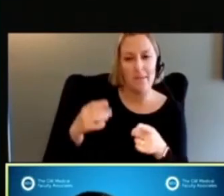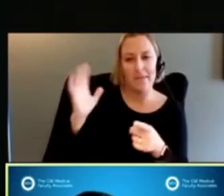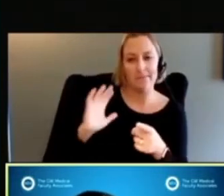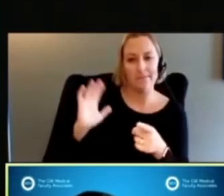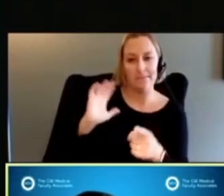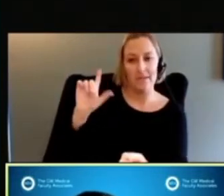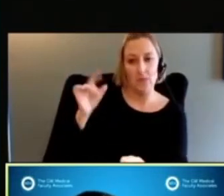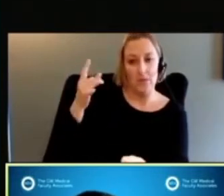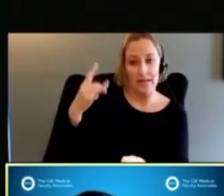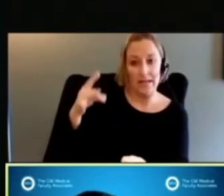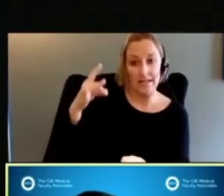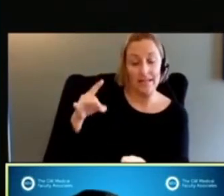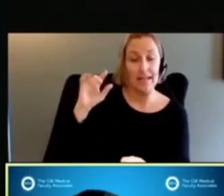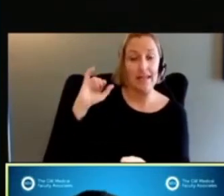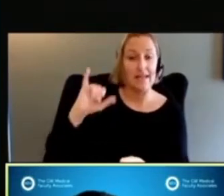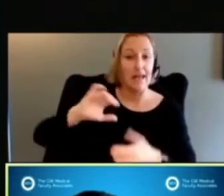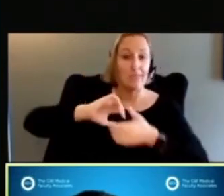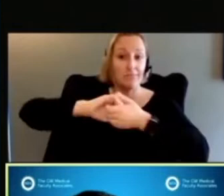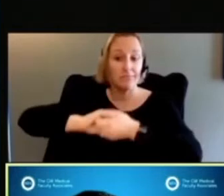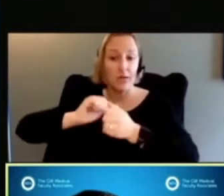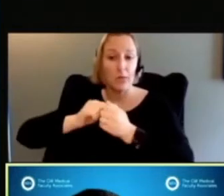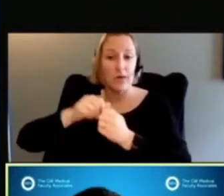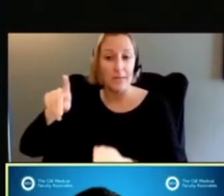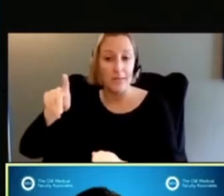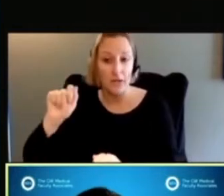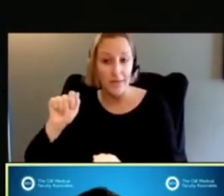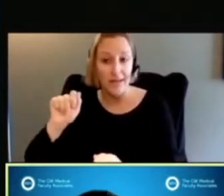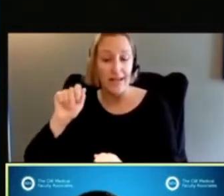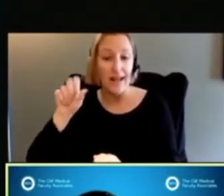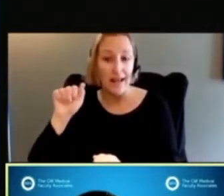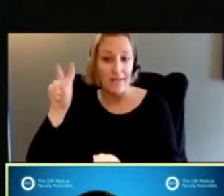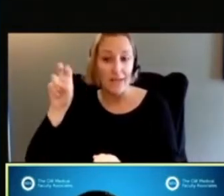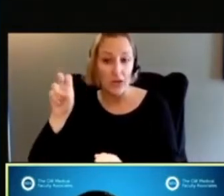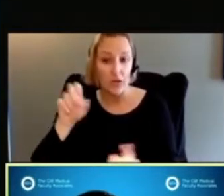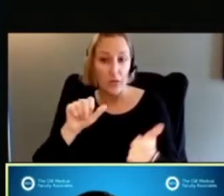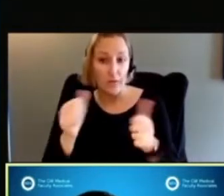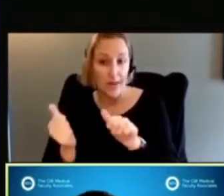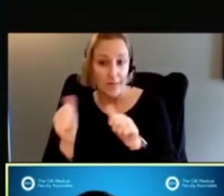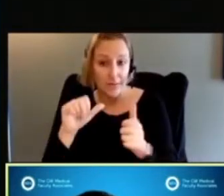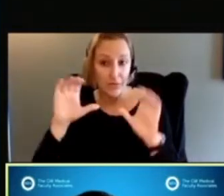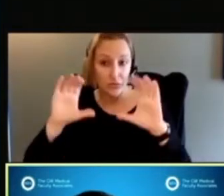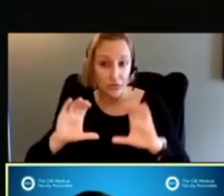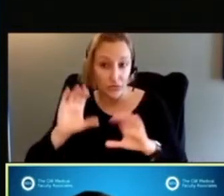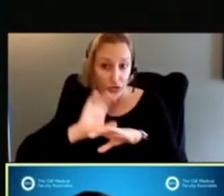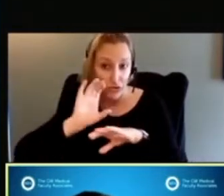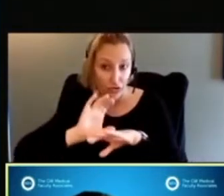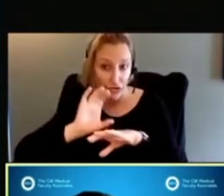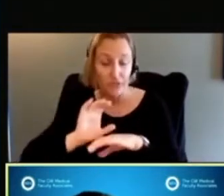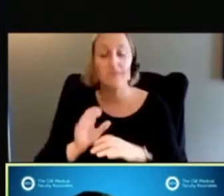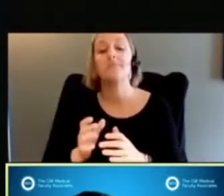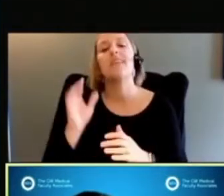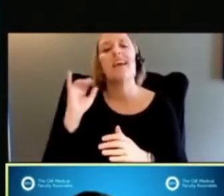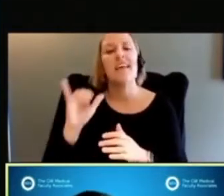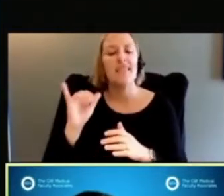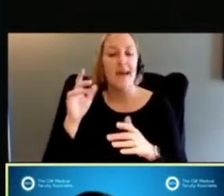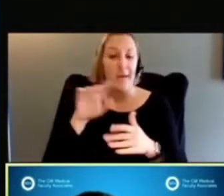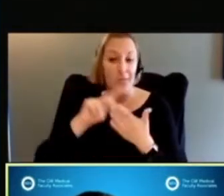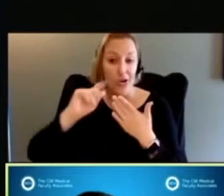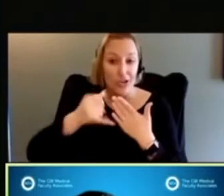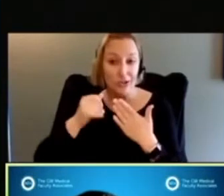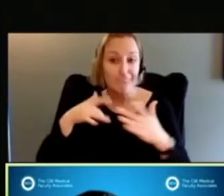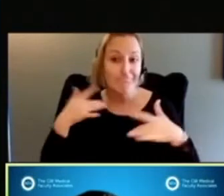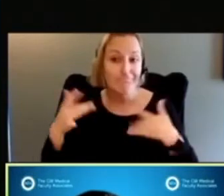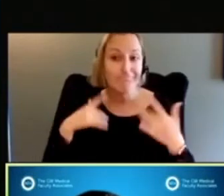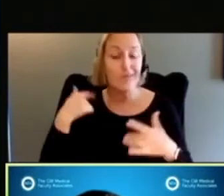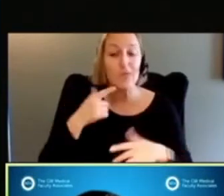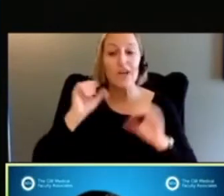in partnership with the Pennsylvania Avenue Baptist Church. And that was a really exciting project. We were able to build a